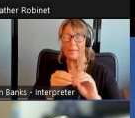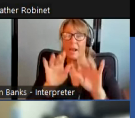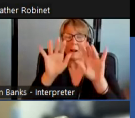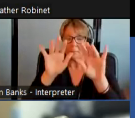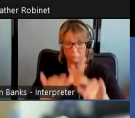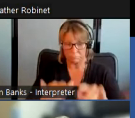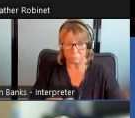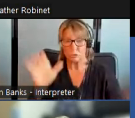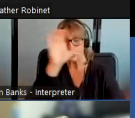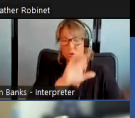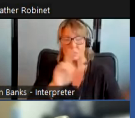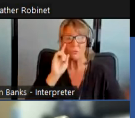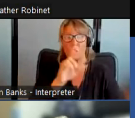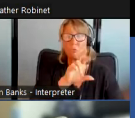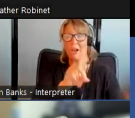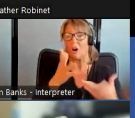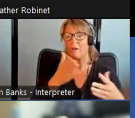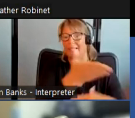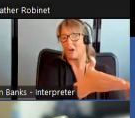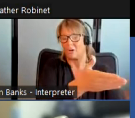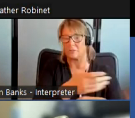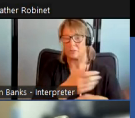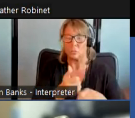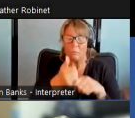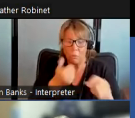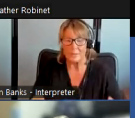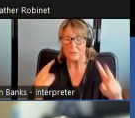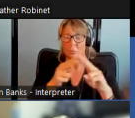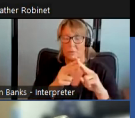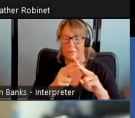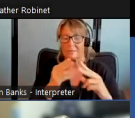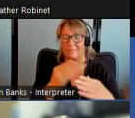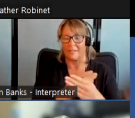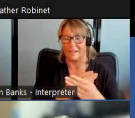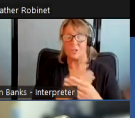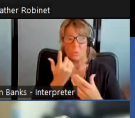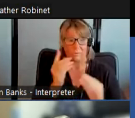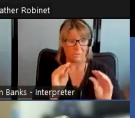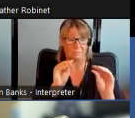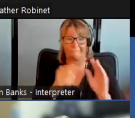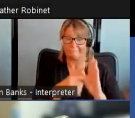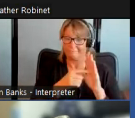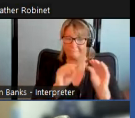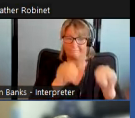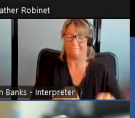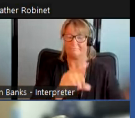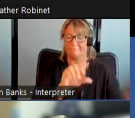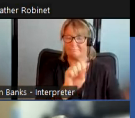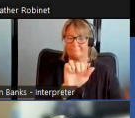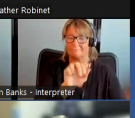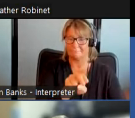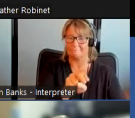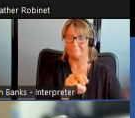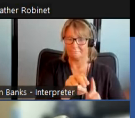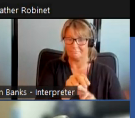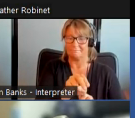record that already exists. And because you have to put a social insurance number in now, it's going